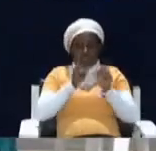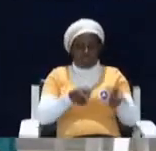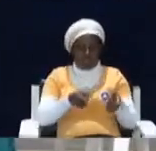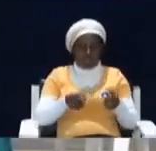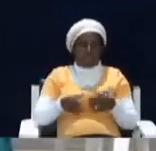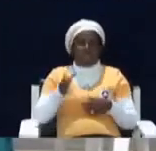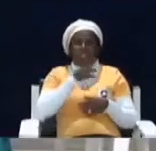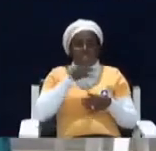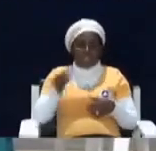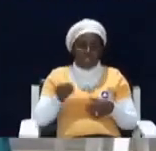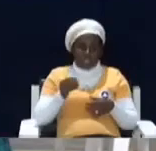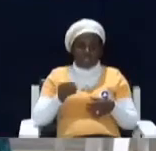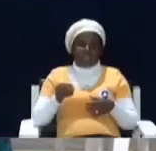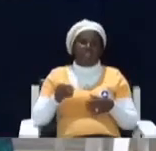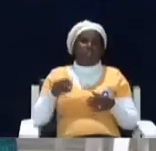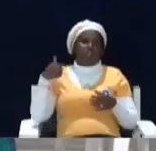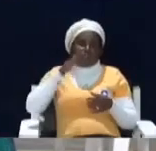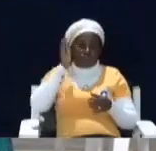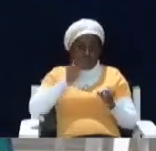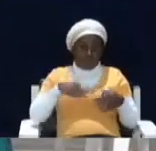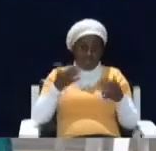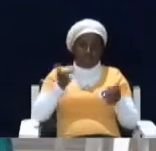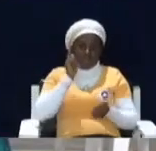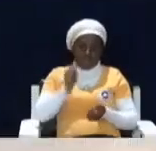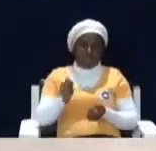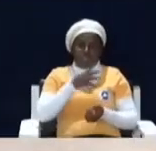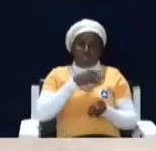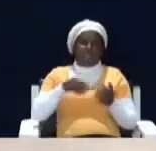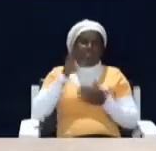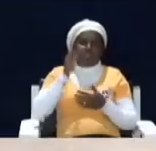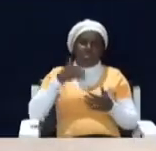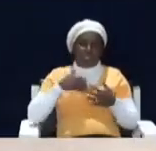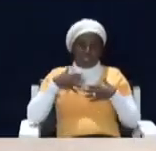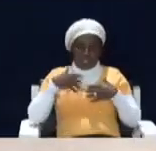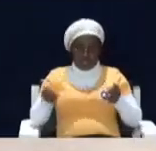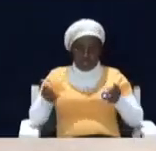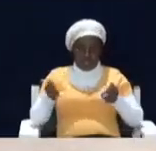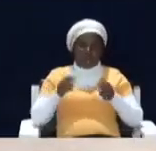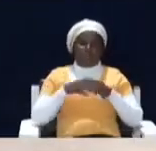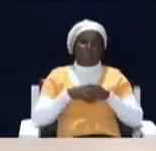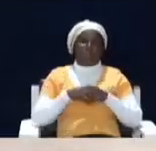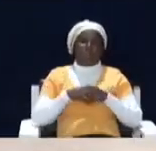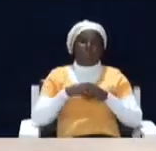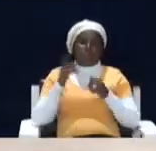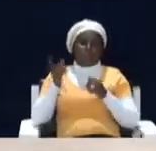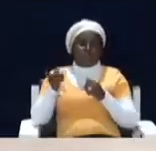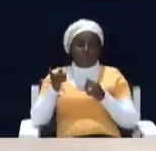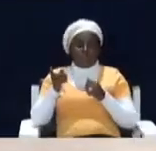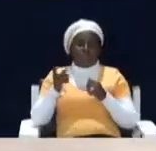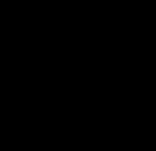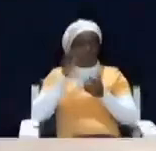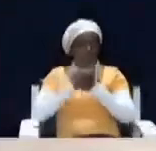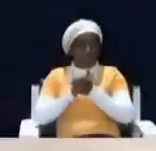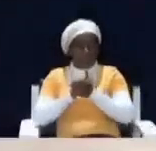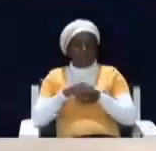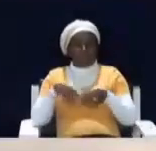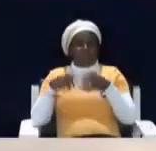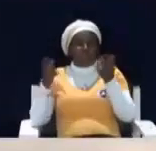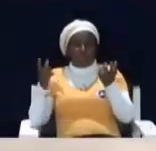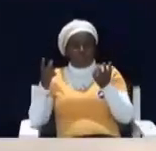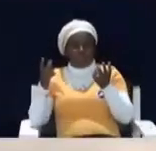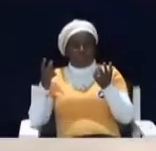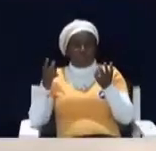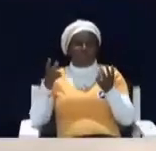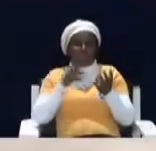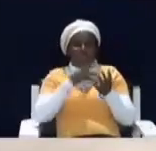that we will give testimony and that God has healed me. My wife went further by getting